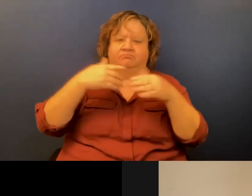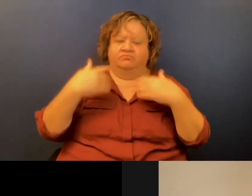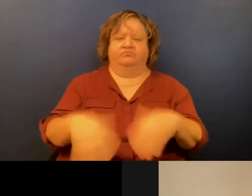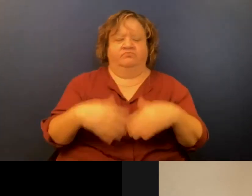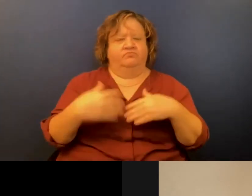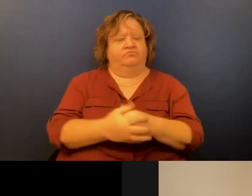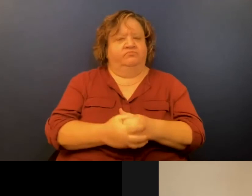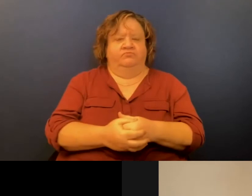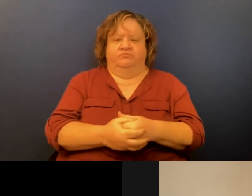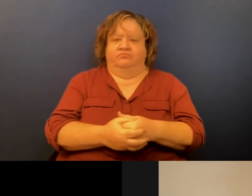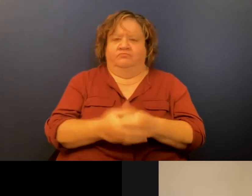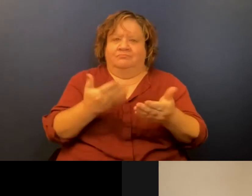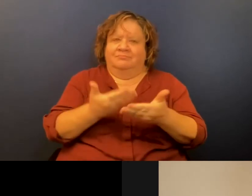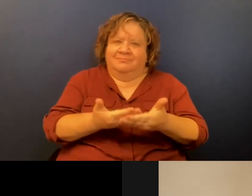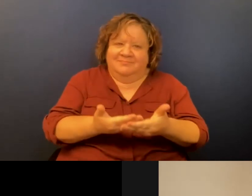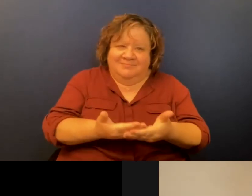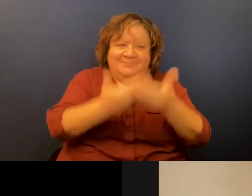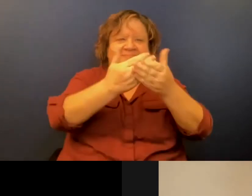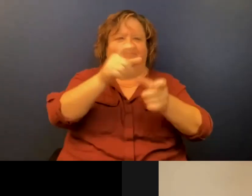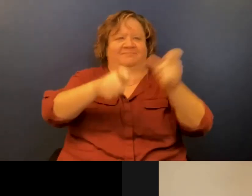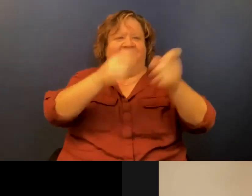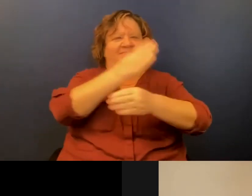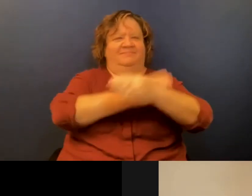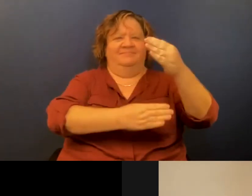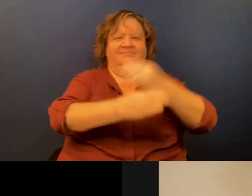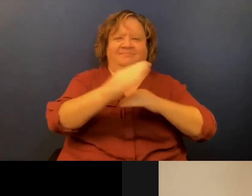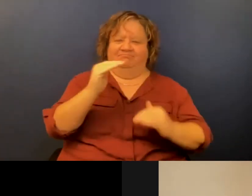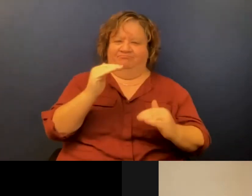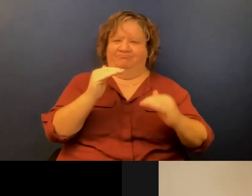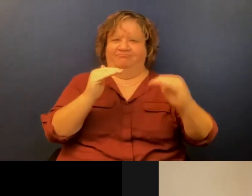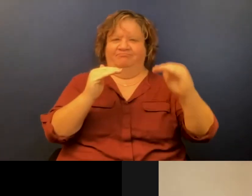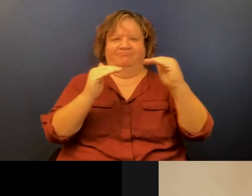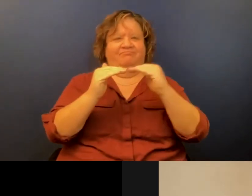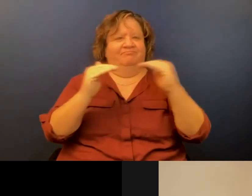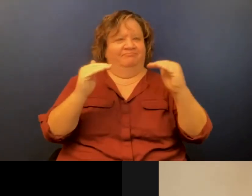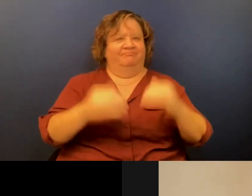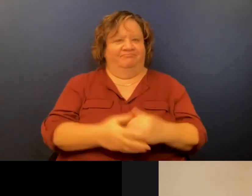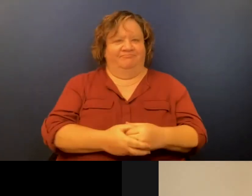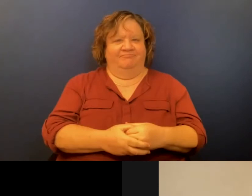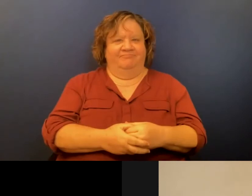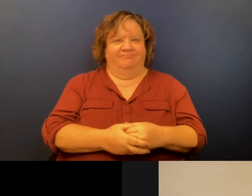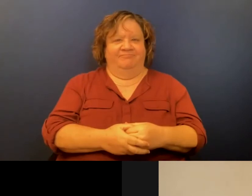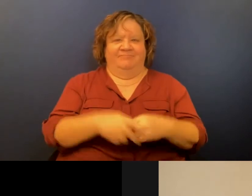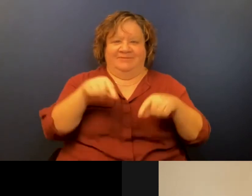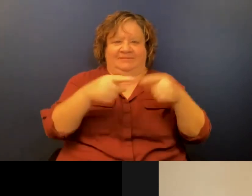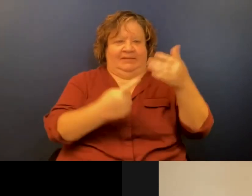bridges technology as a space where we can have leisure, and we can have